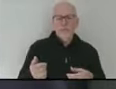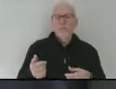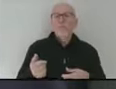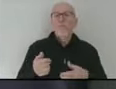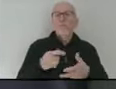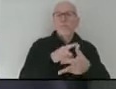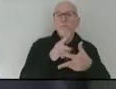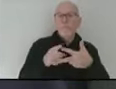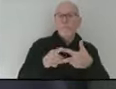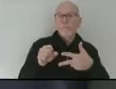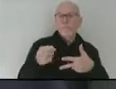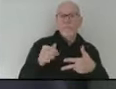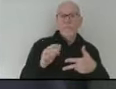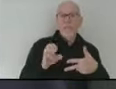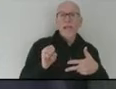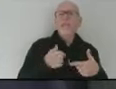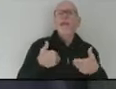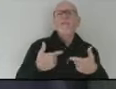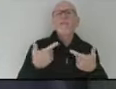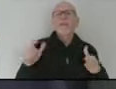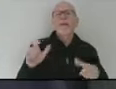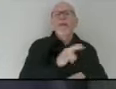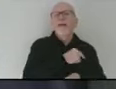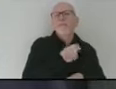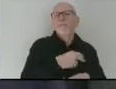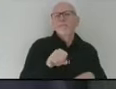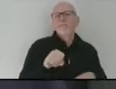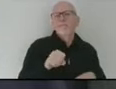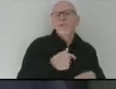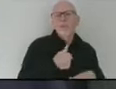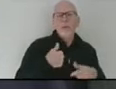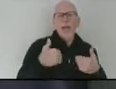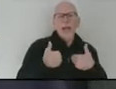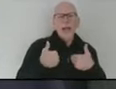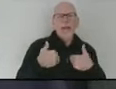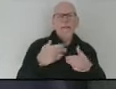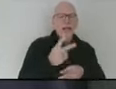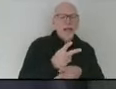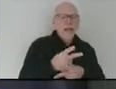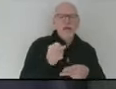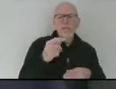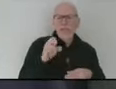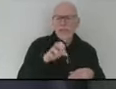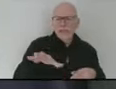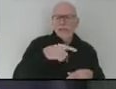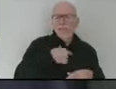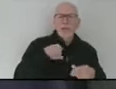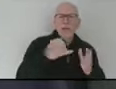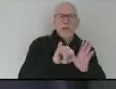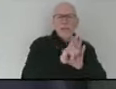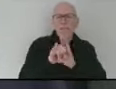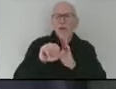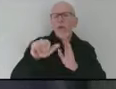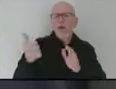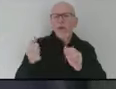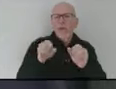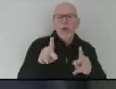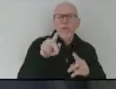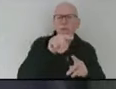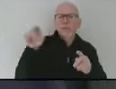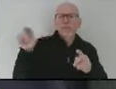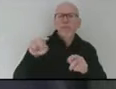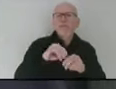standpoint, we have a big hospital. We have care spaces, and we're working on identifying some additional opportunities in those